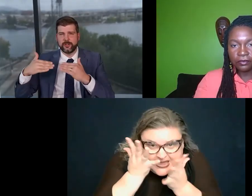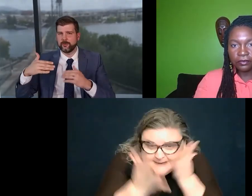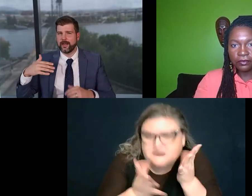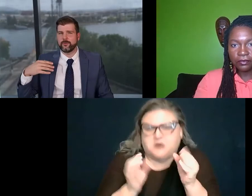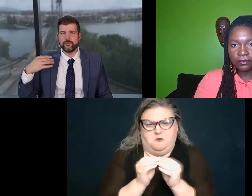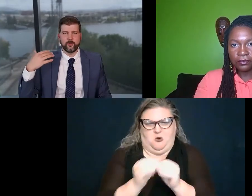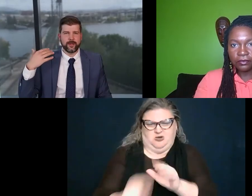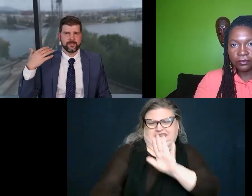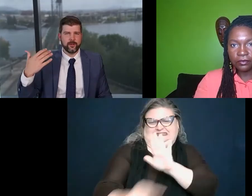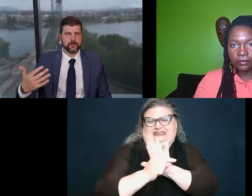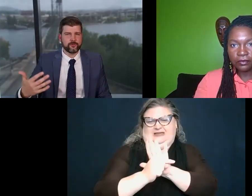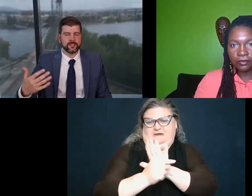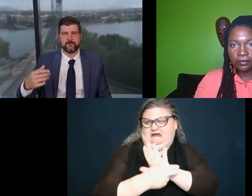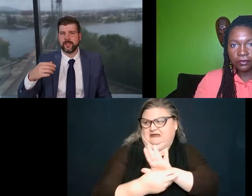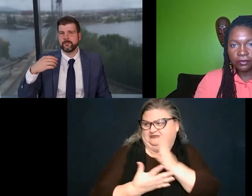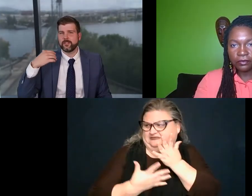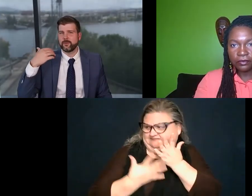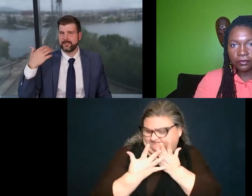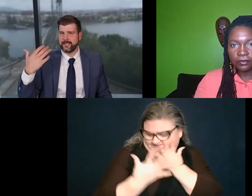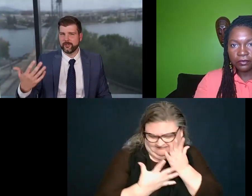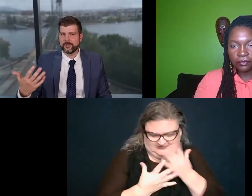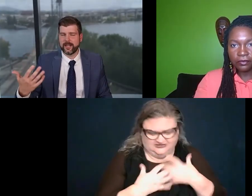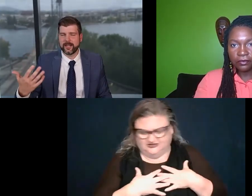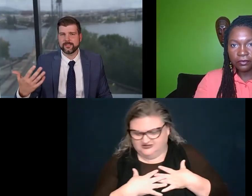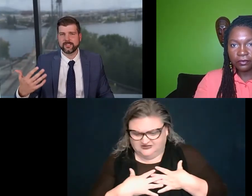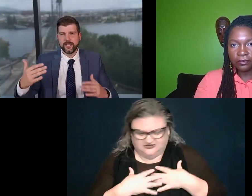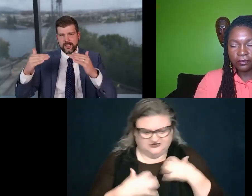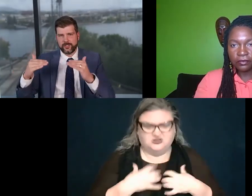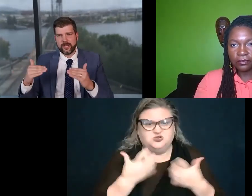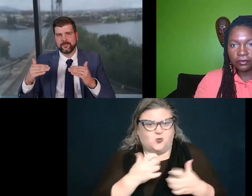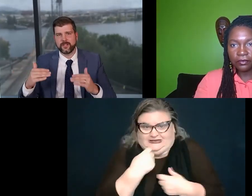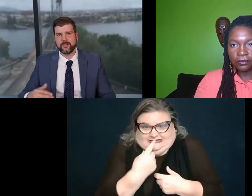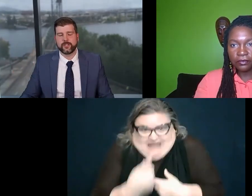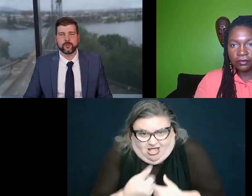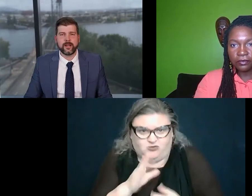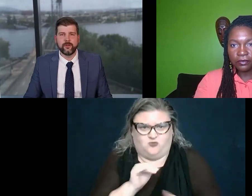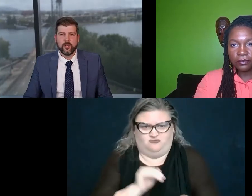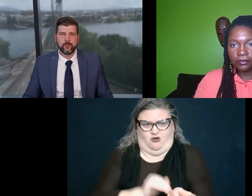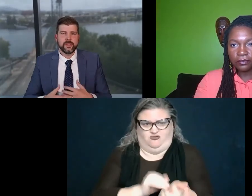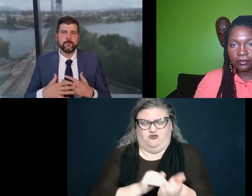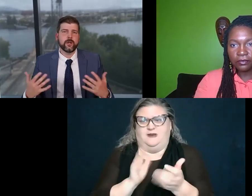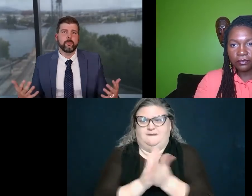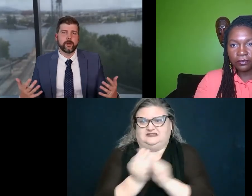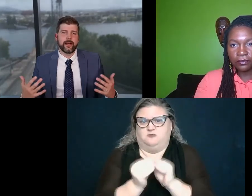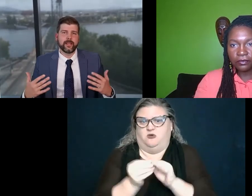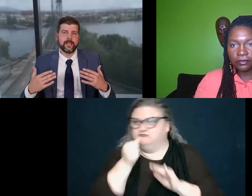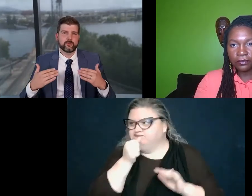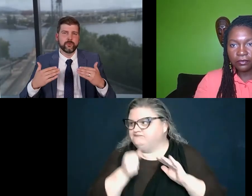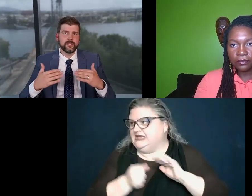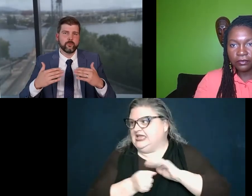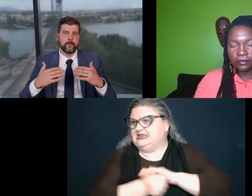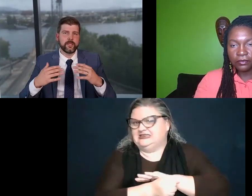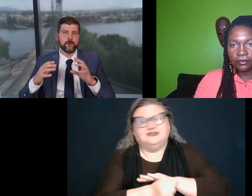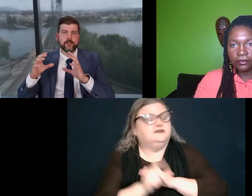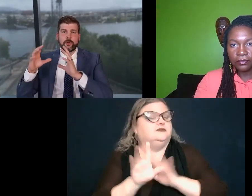behavior underground. You don't want to tell your friends and family, you don't want to tell your doctors. It drives it all underground. We need to be open about it. It's